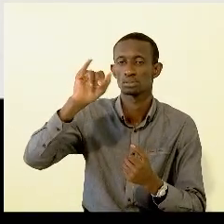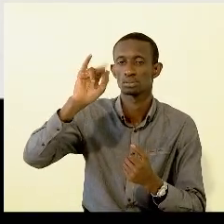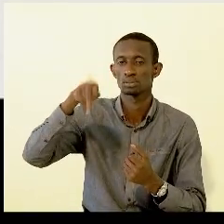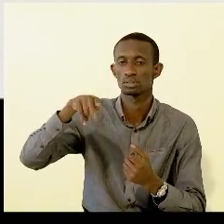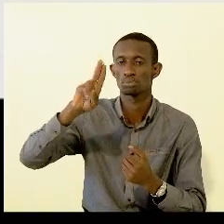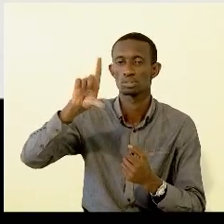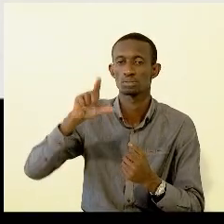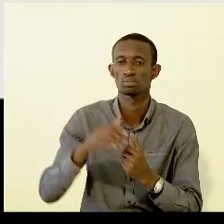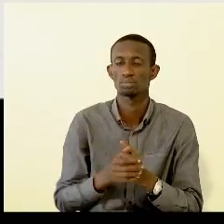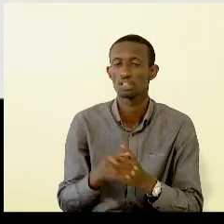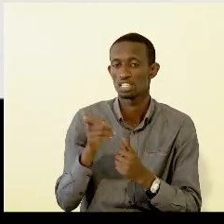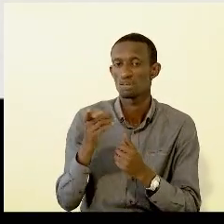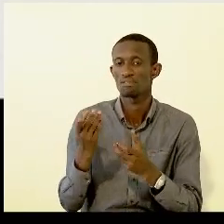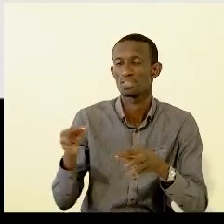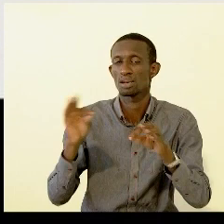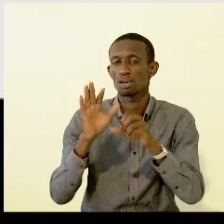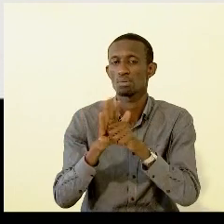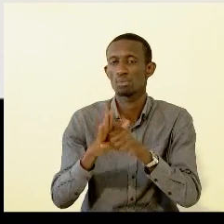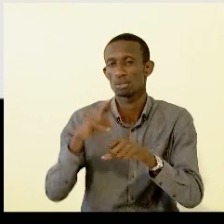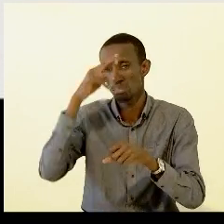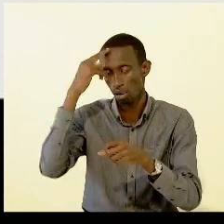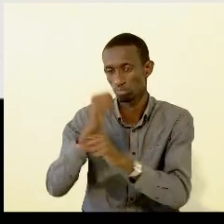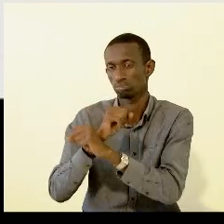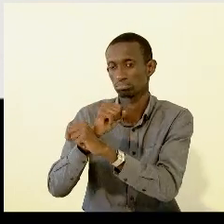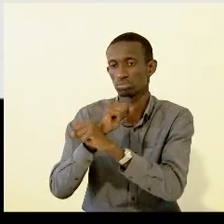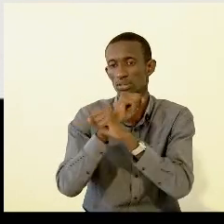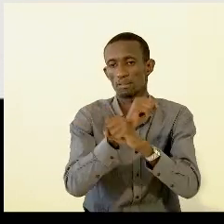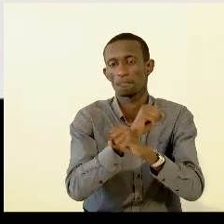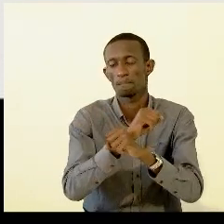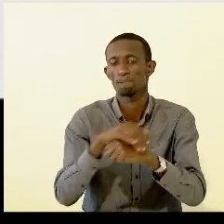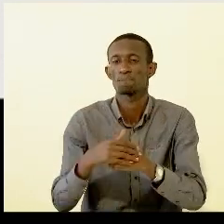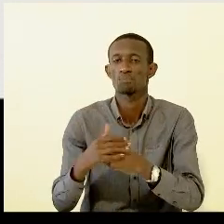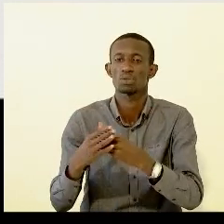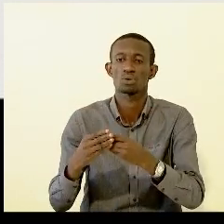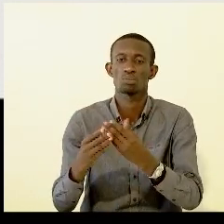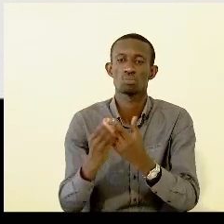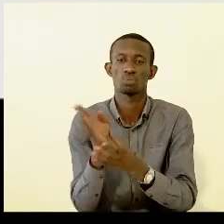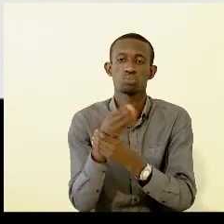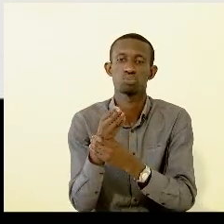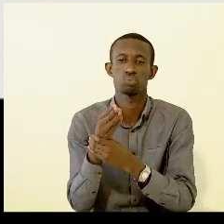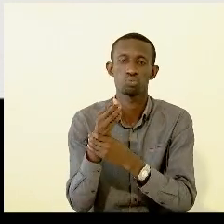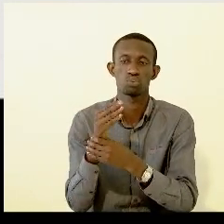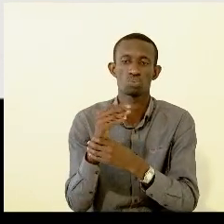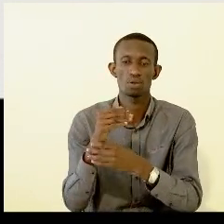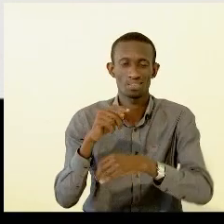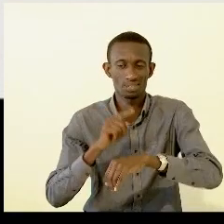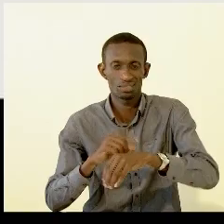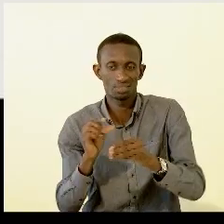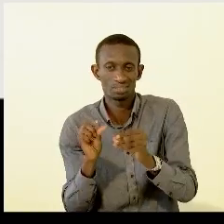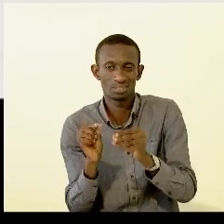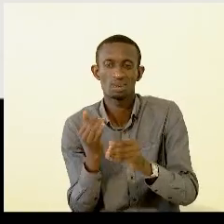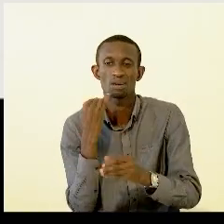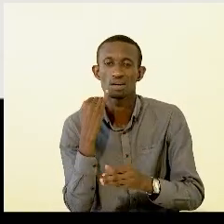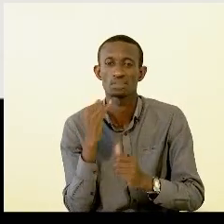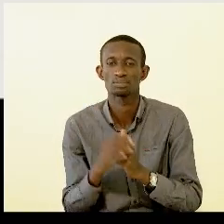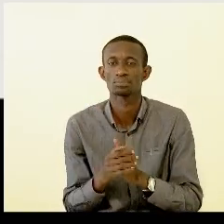important because it protects the leaf during young stage. Then from there you can see we have the stem